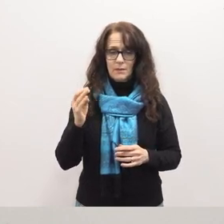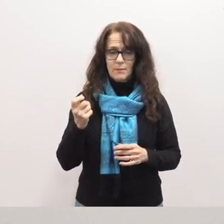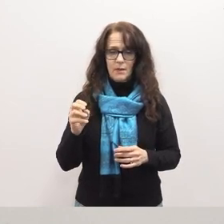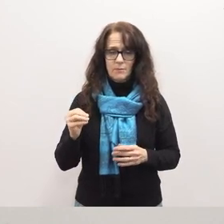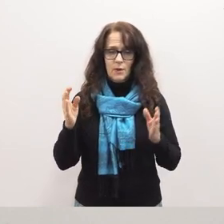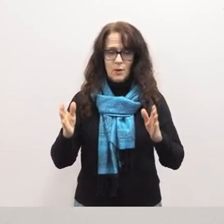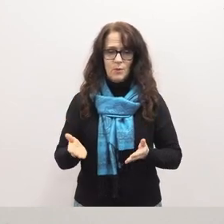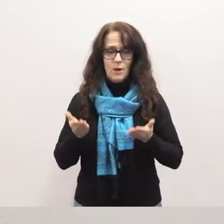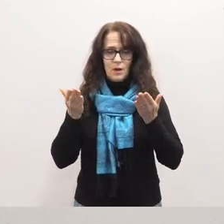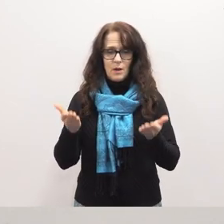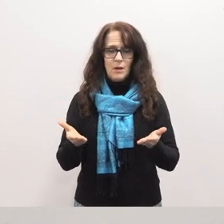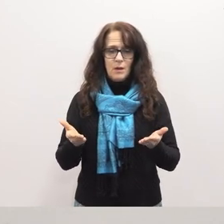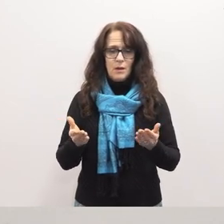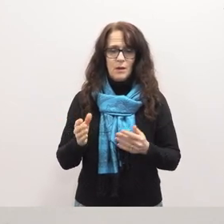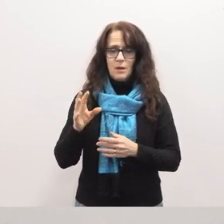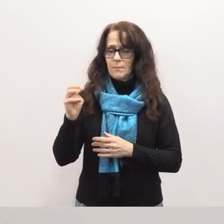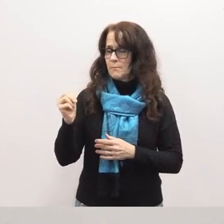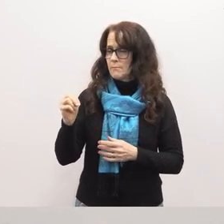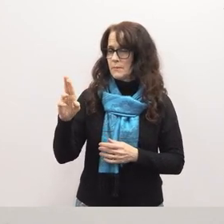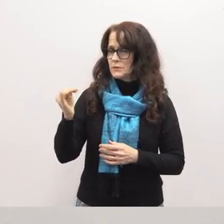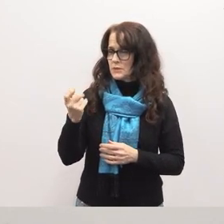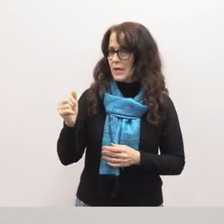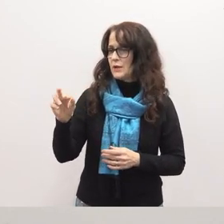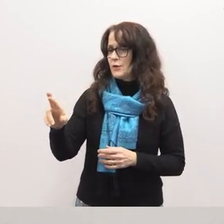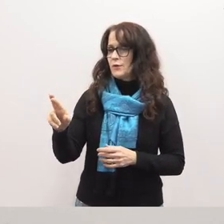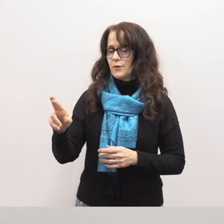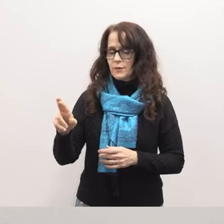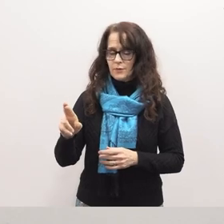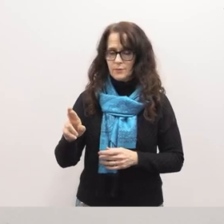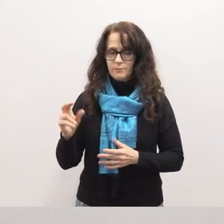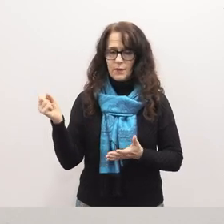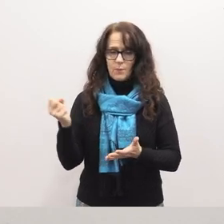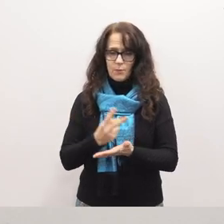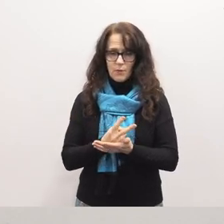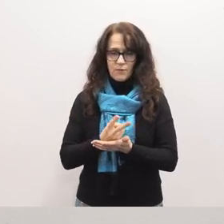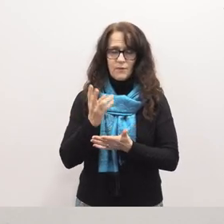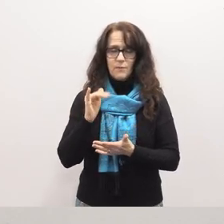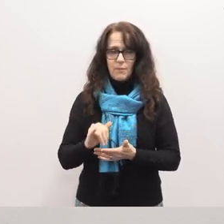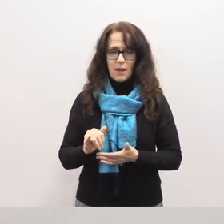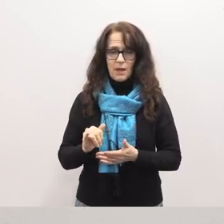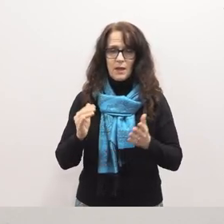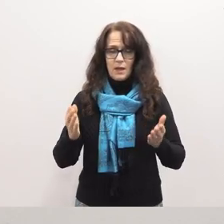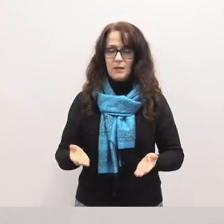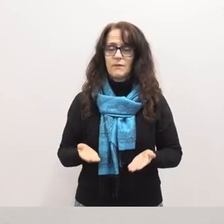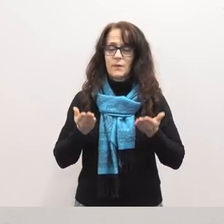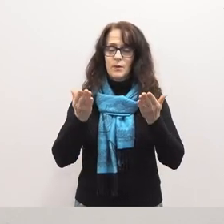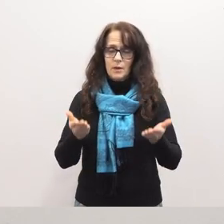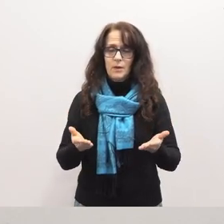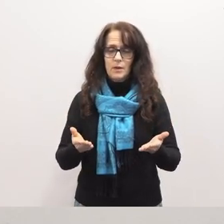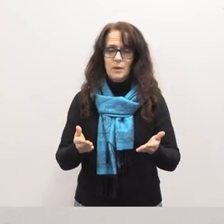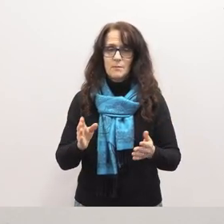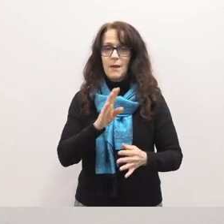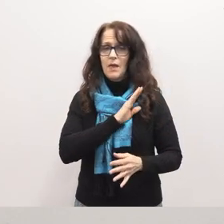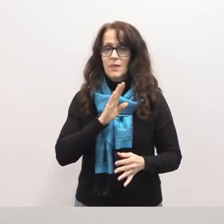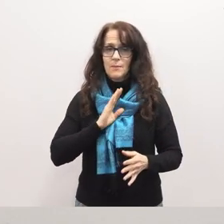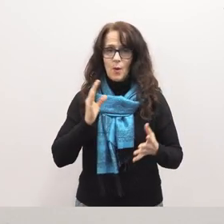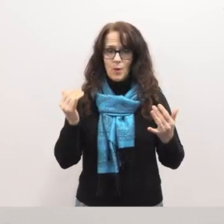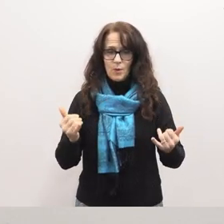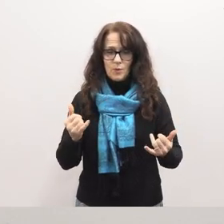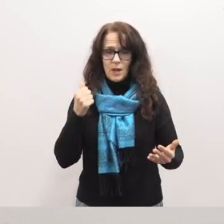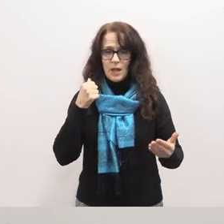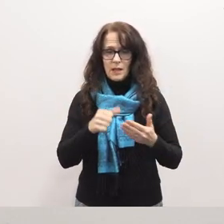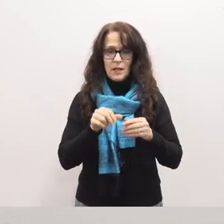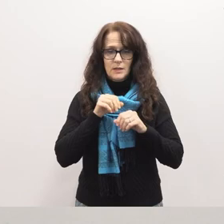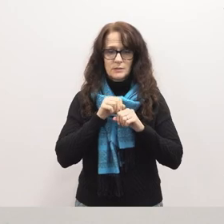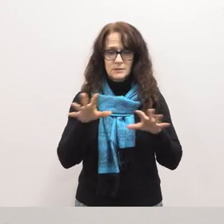makes recommendation of Mr. Schneider. Upon approval of the recommendation by this board, a letter will be sent